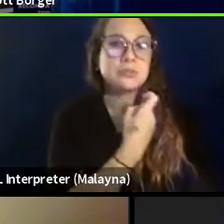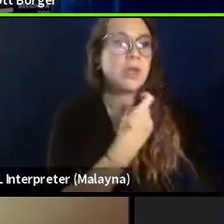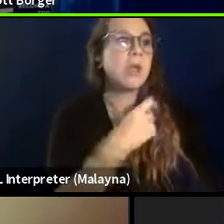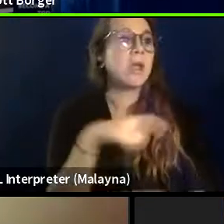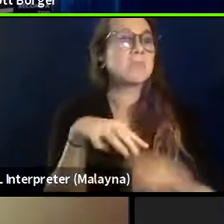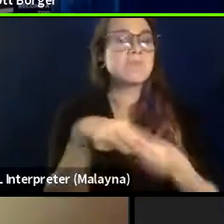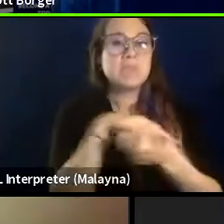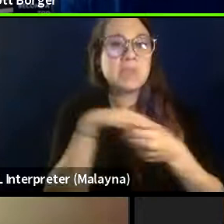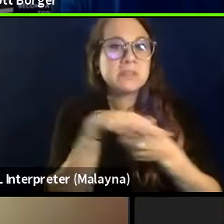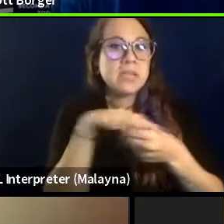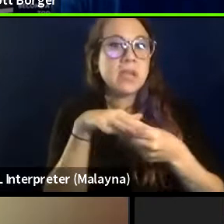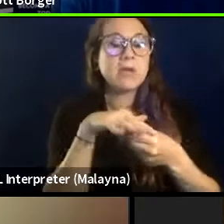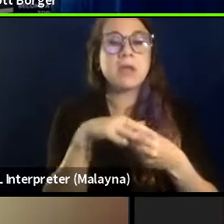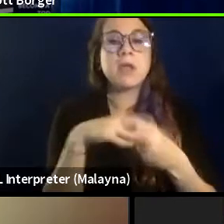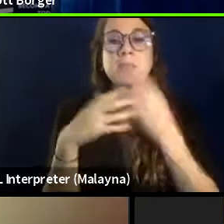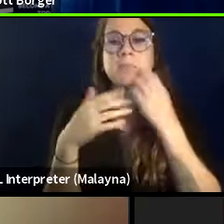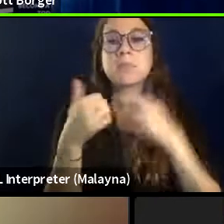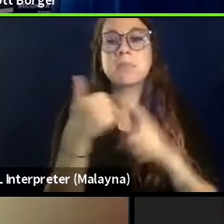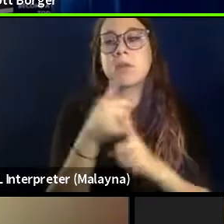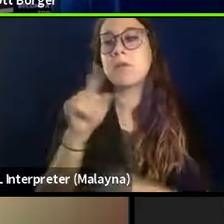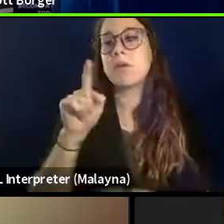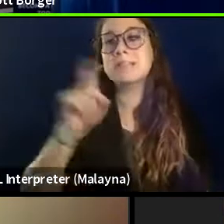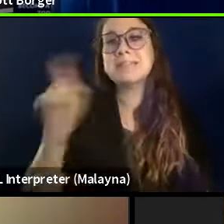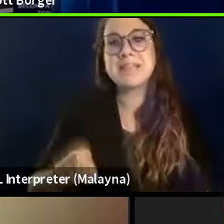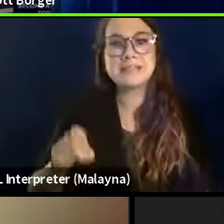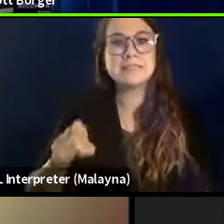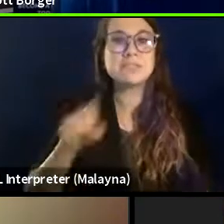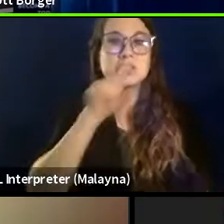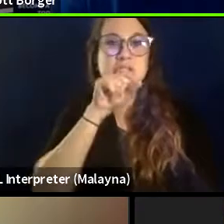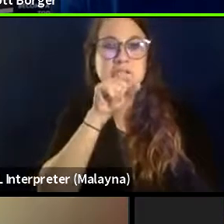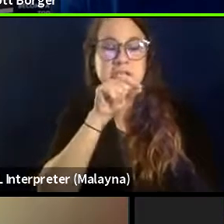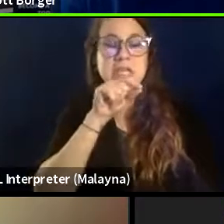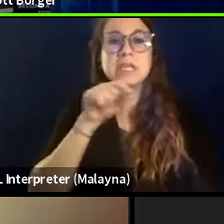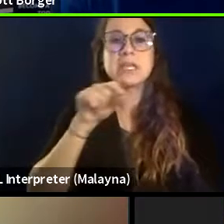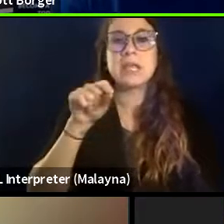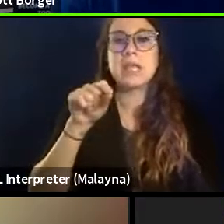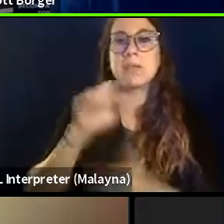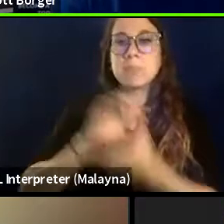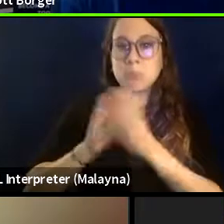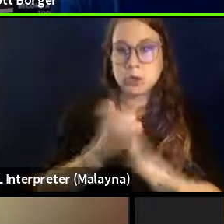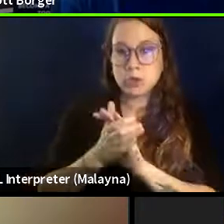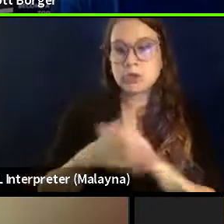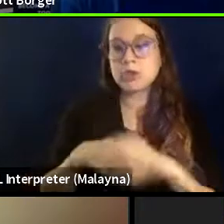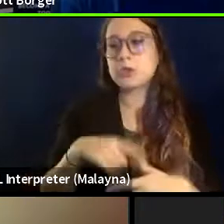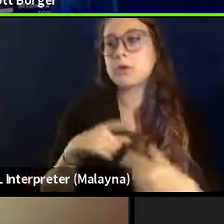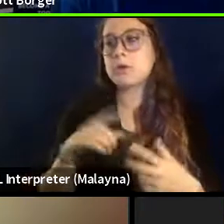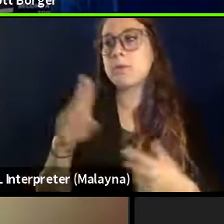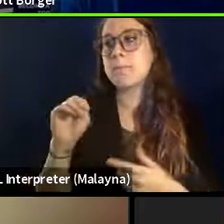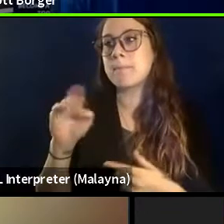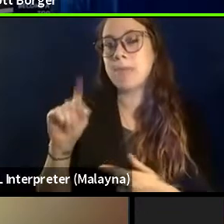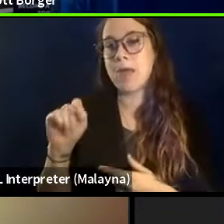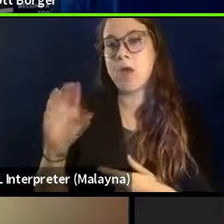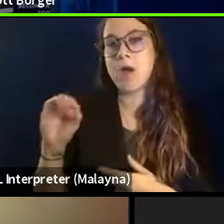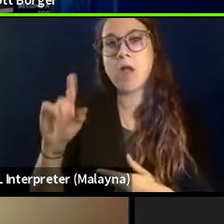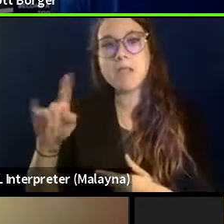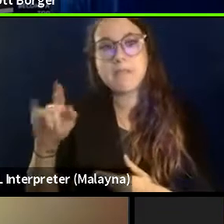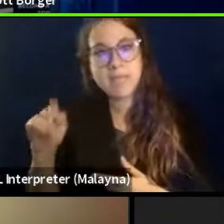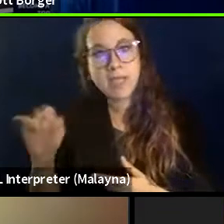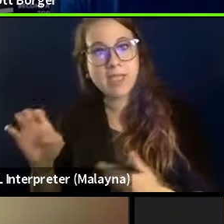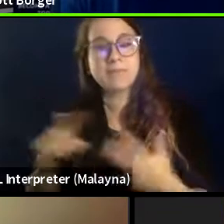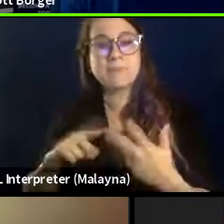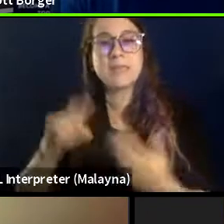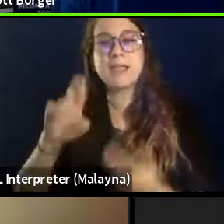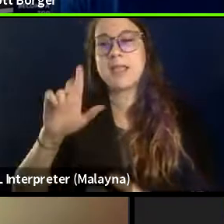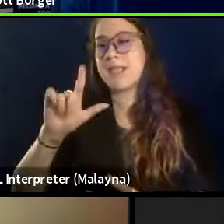these neighborhoods are Texas Chicken and Burger on Mount Olivet Road. There's in the Langston area, there's